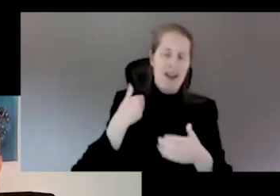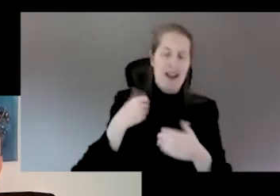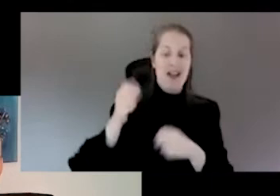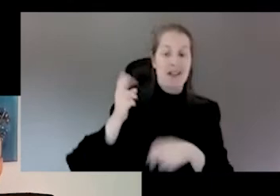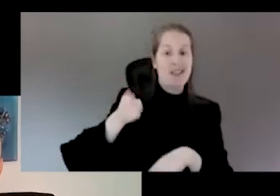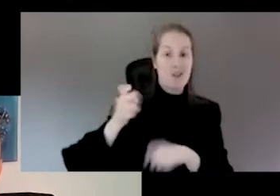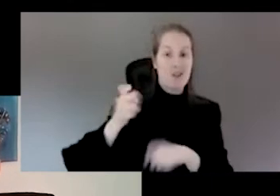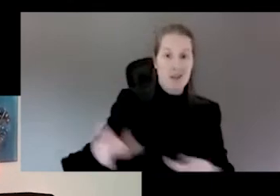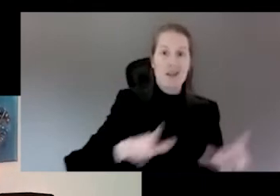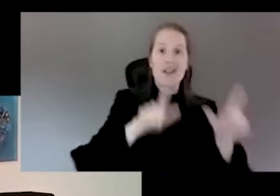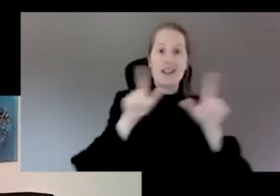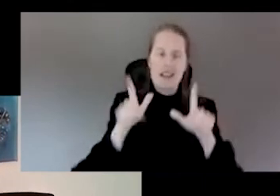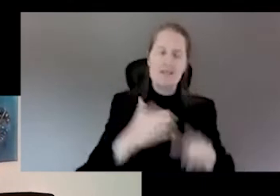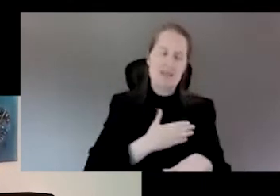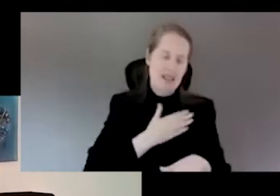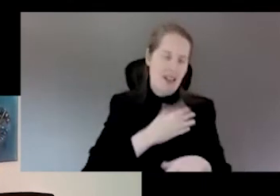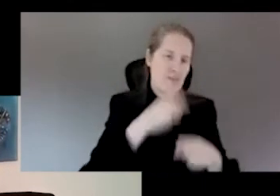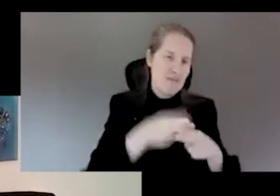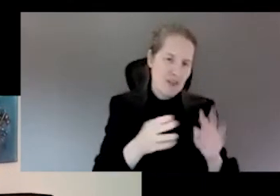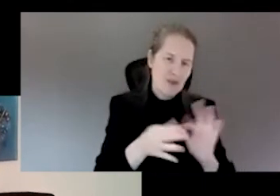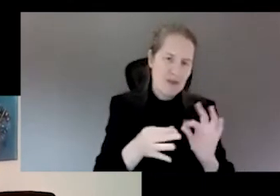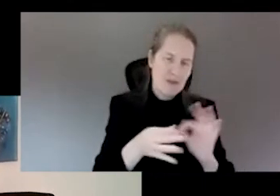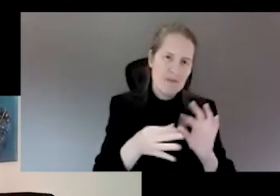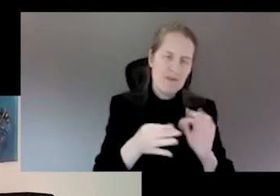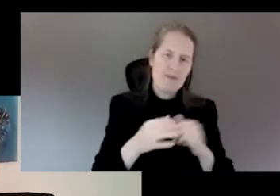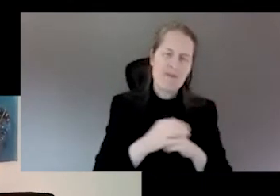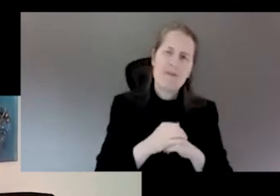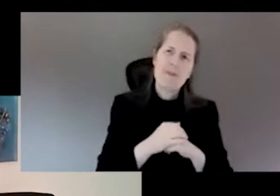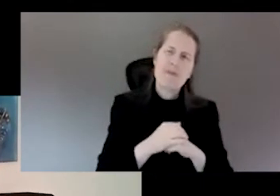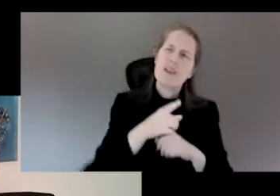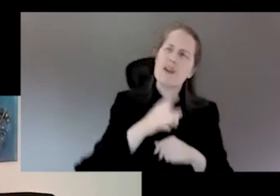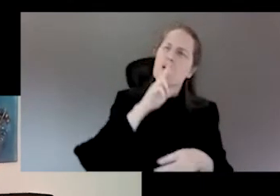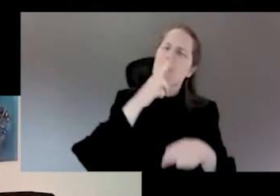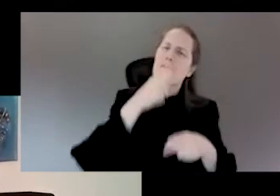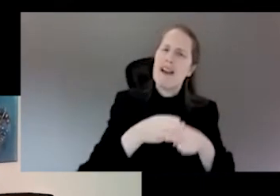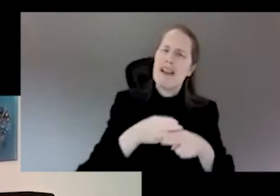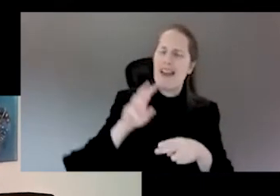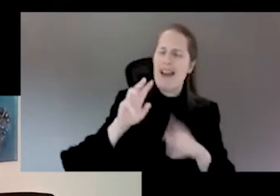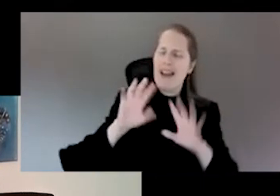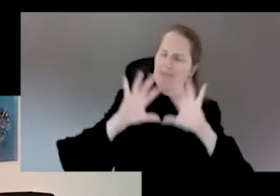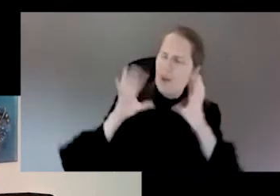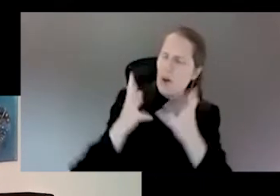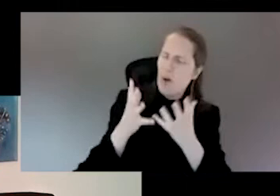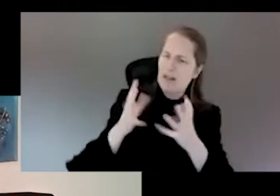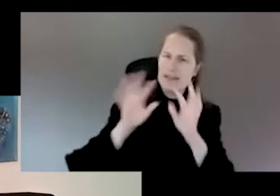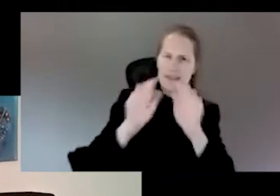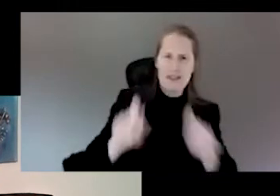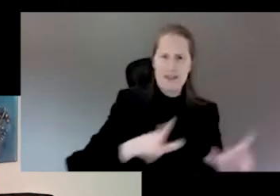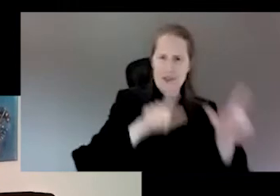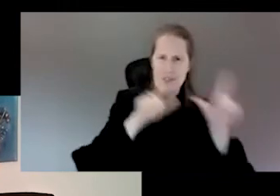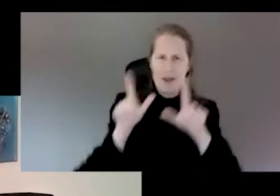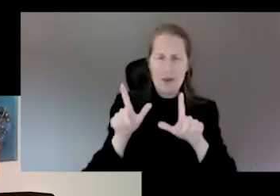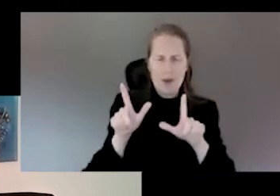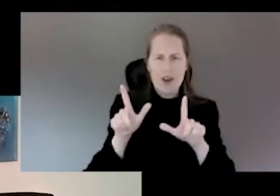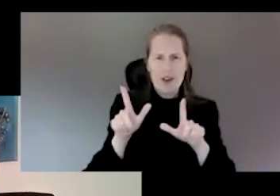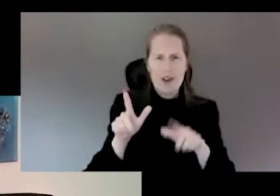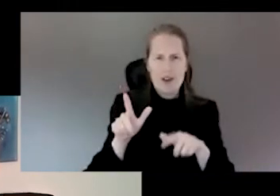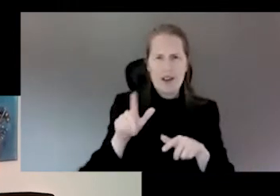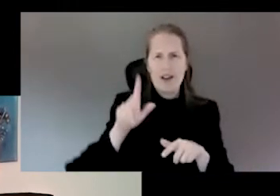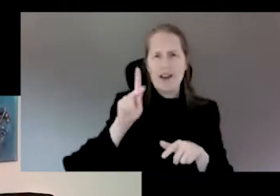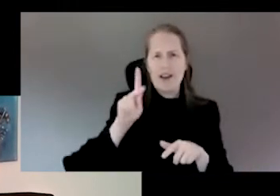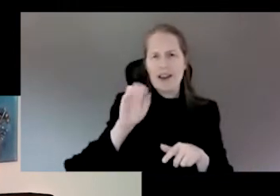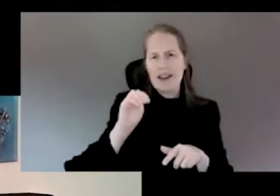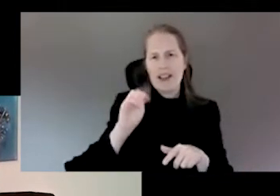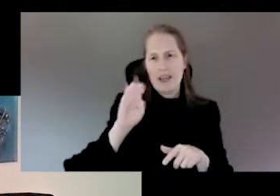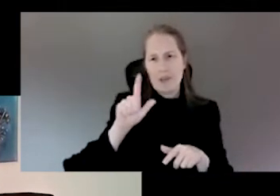glad you brought that up. You bring up this holistic framework, and it's one that I know Kimberly Crenshaw and others